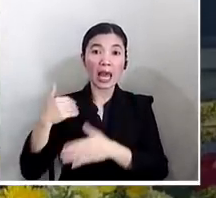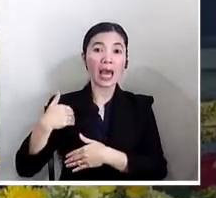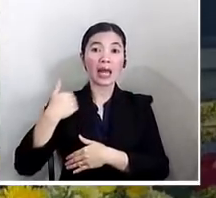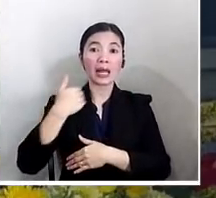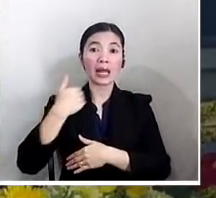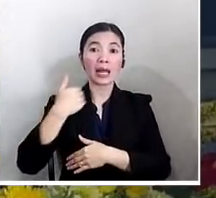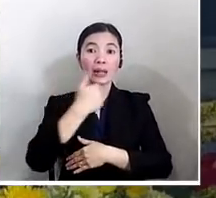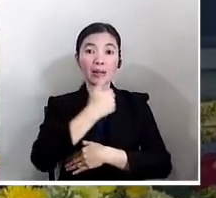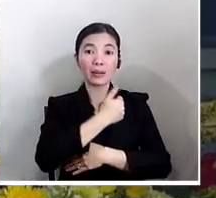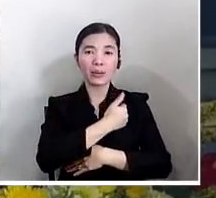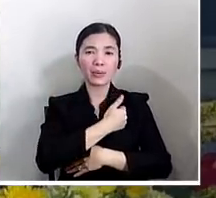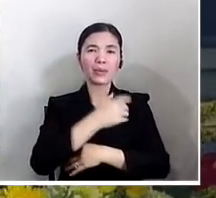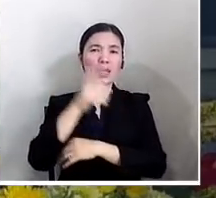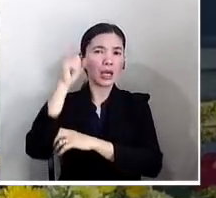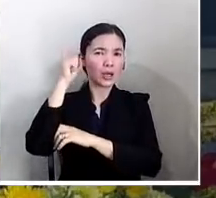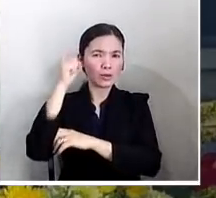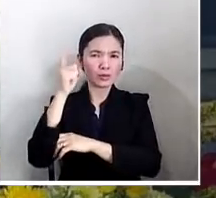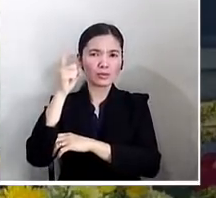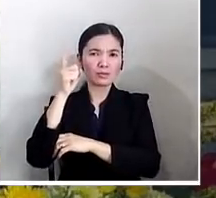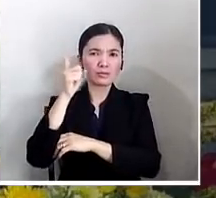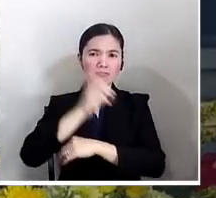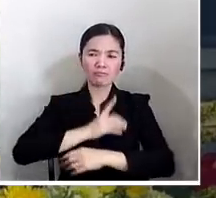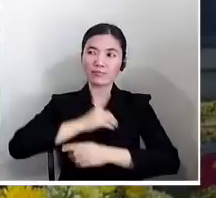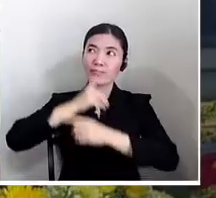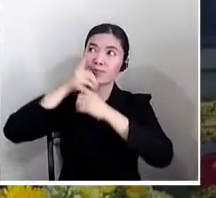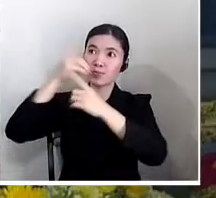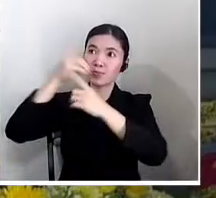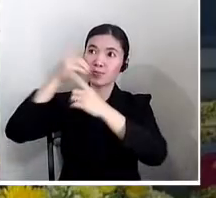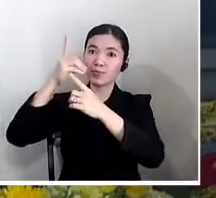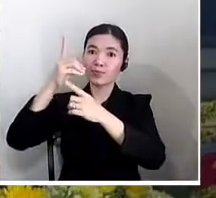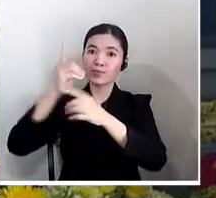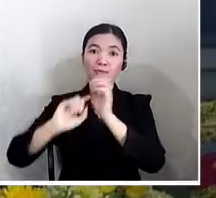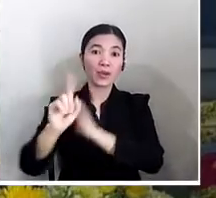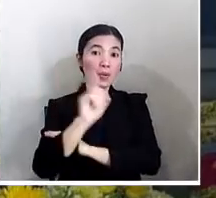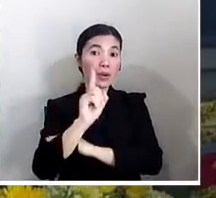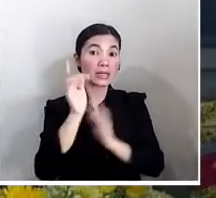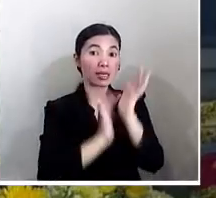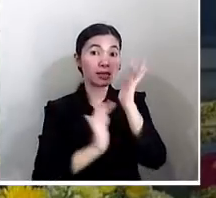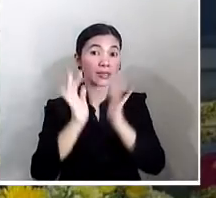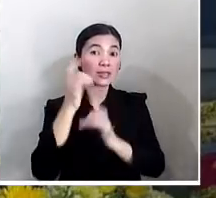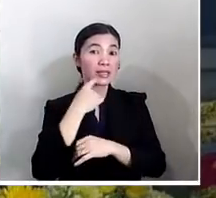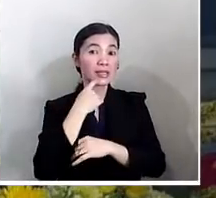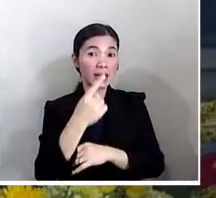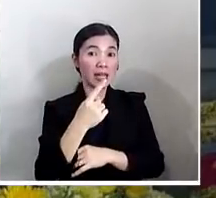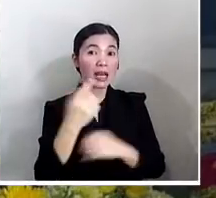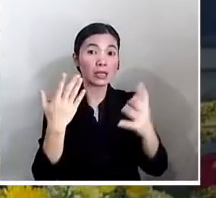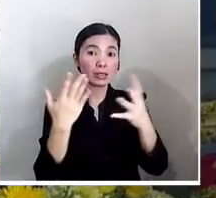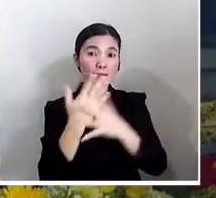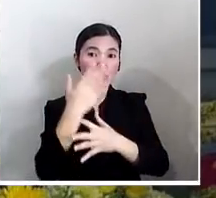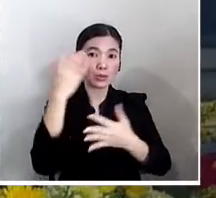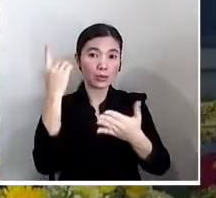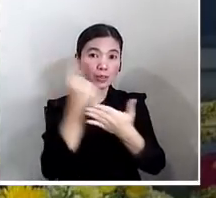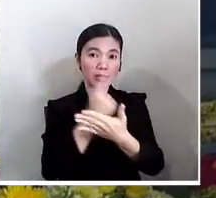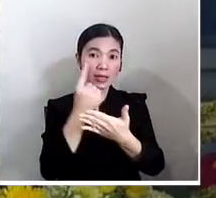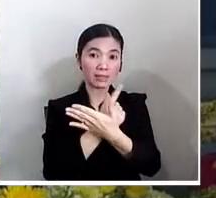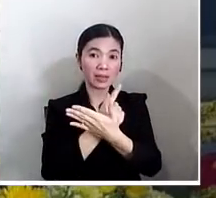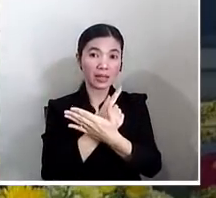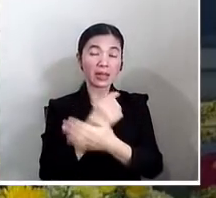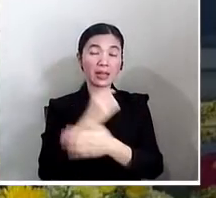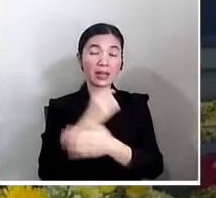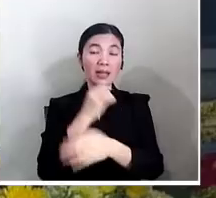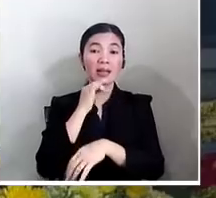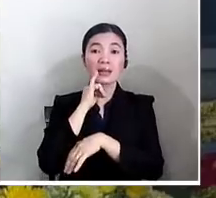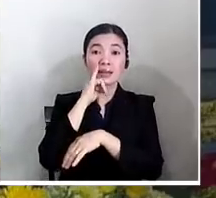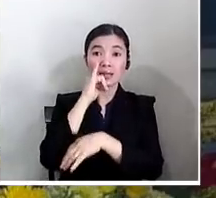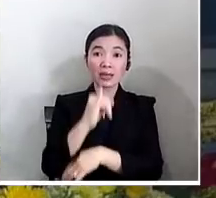devoted. What Jesus is telling us in the gospel is no other thing but to